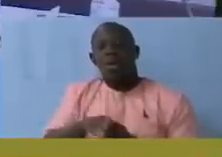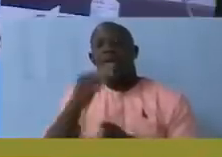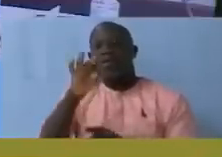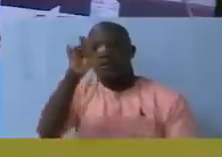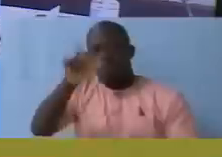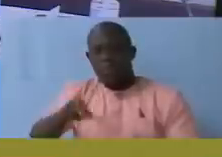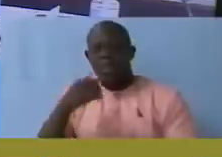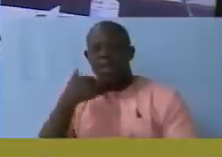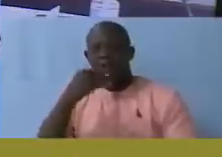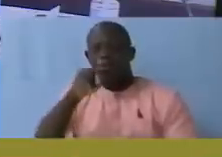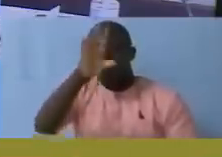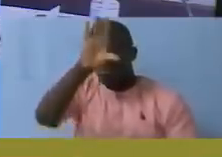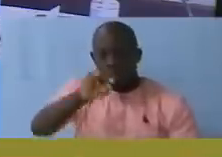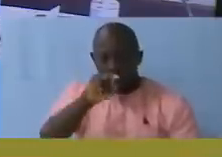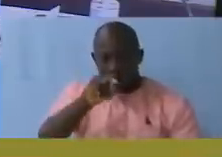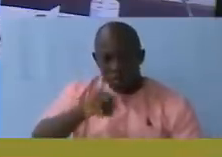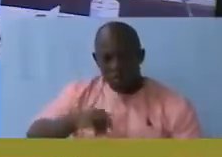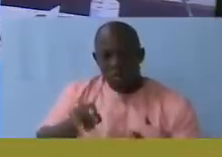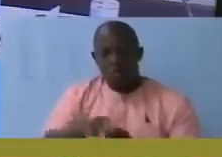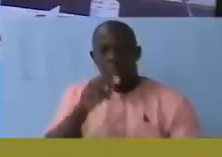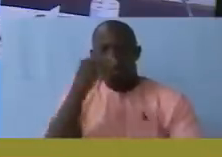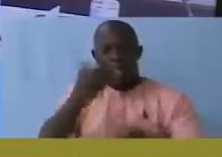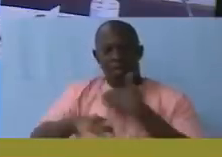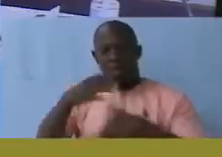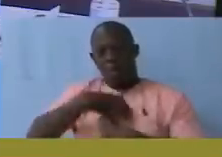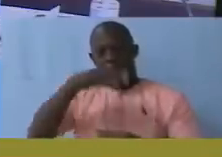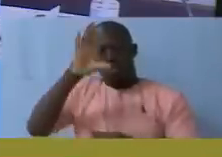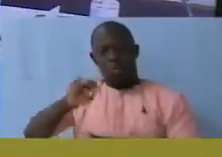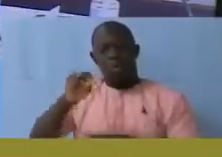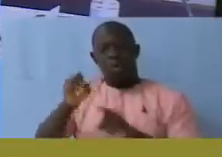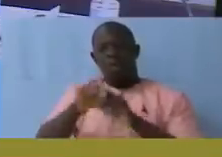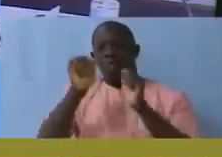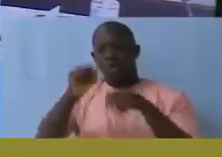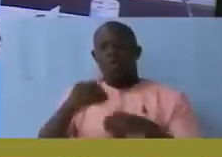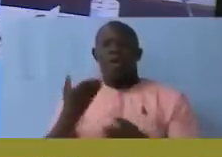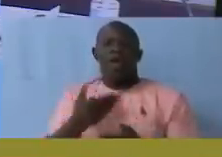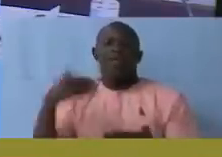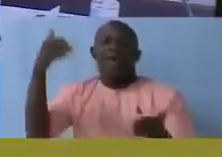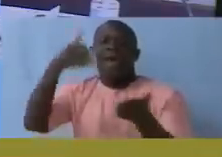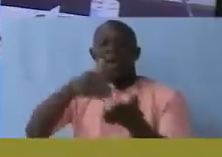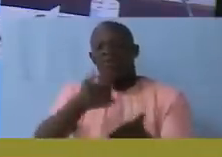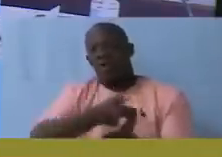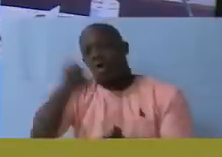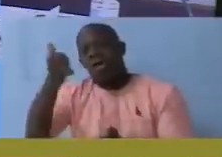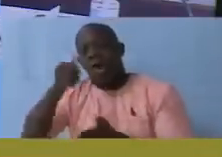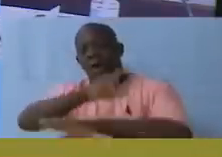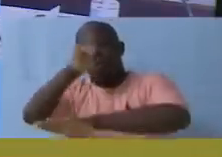to do, you might end up being somewhere or being killed.